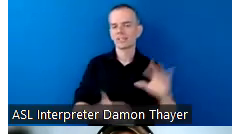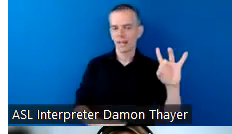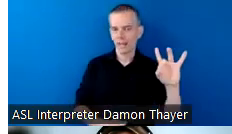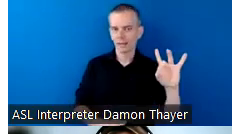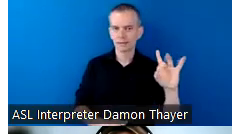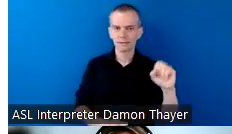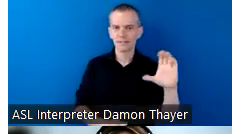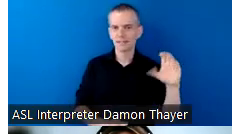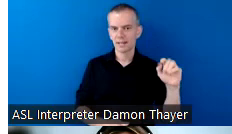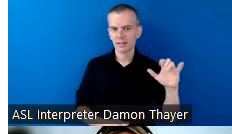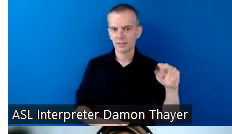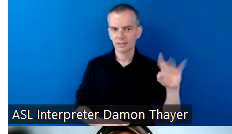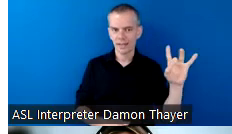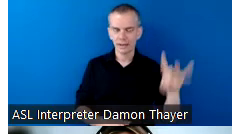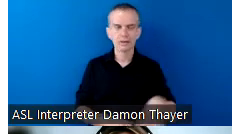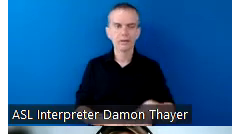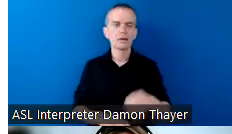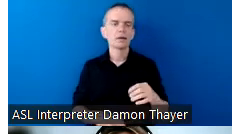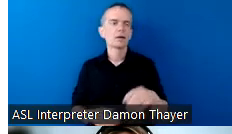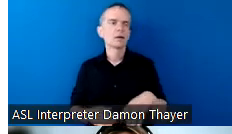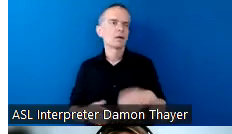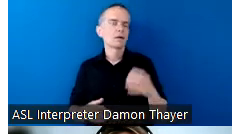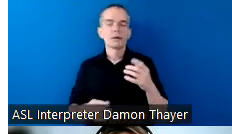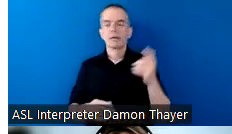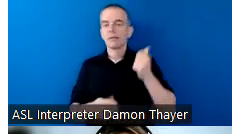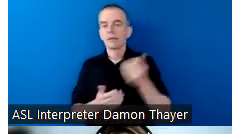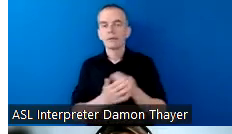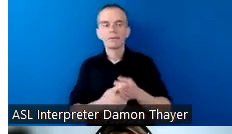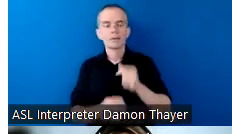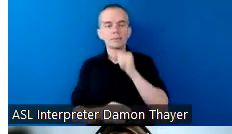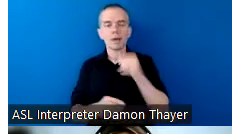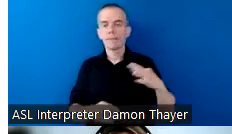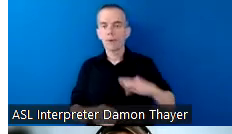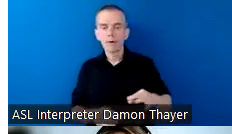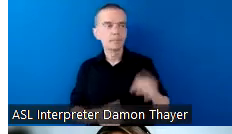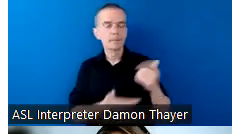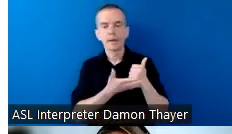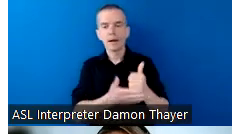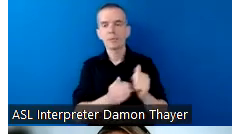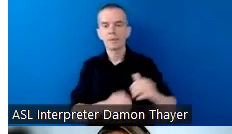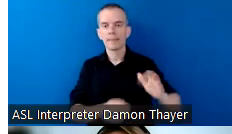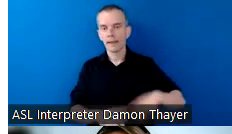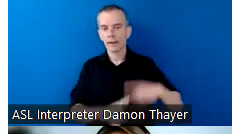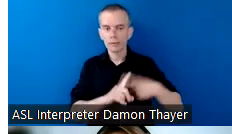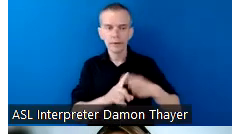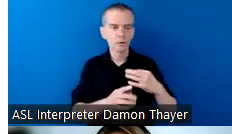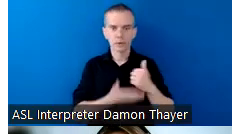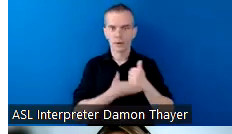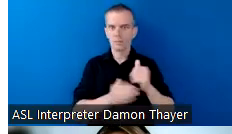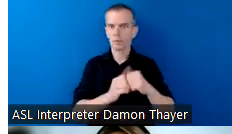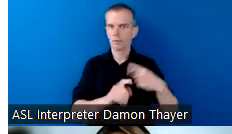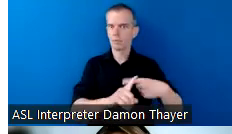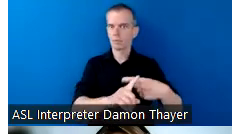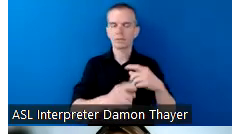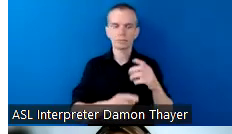like a nonprofit maybe, or another agency that's helping out with maybe late rent or just monthly rental payments, or